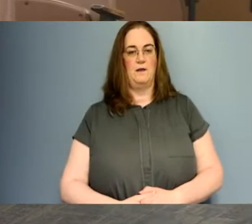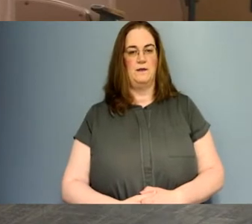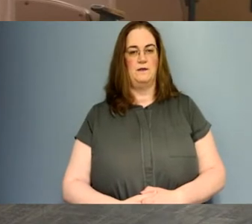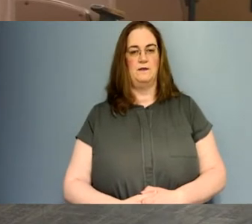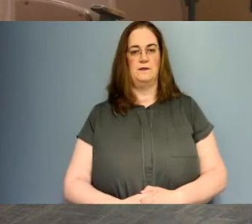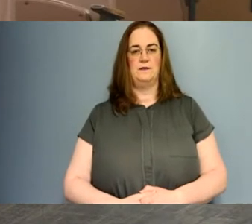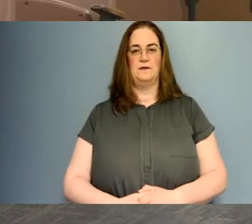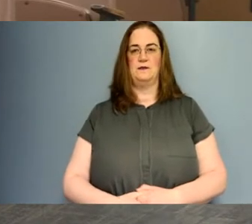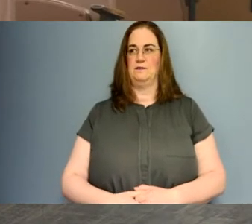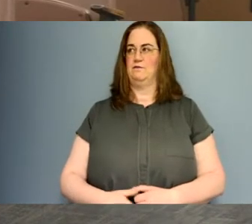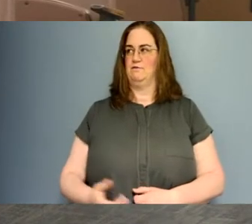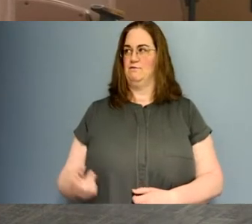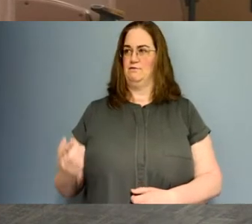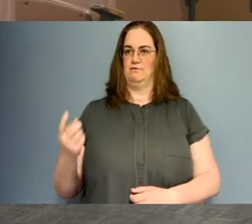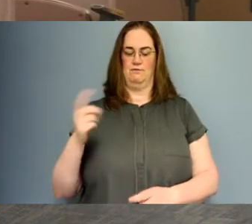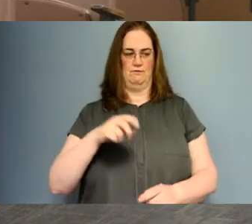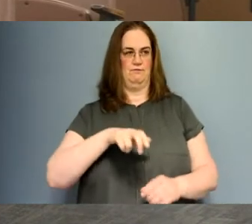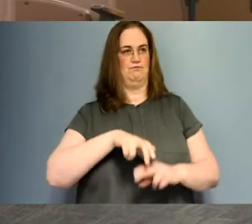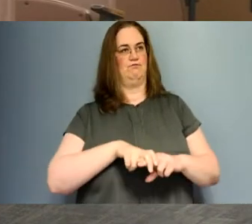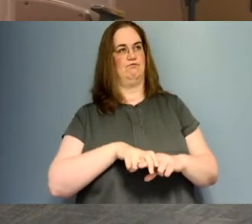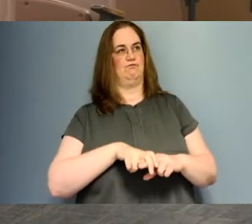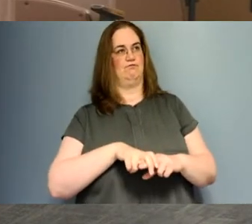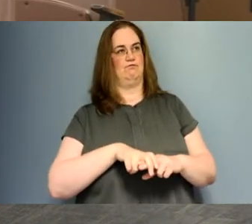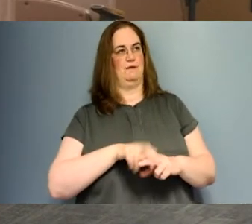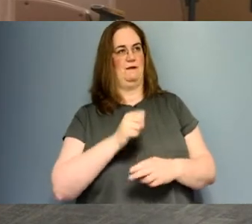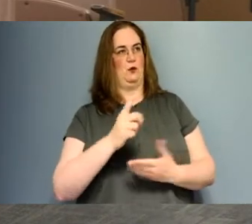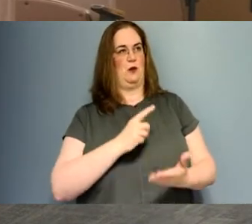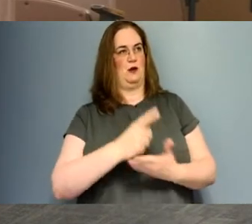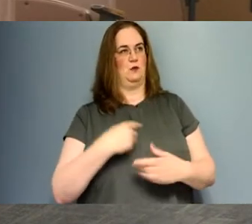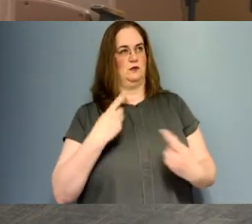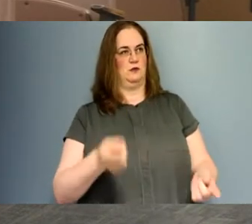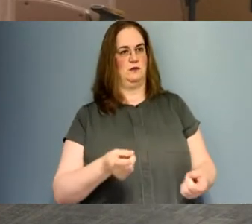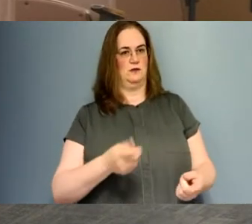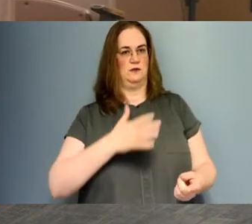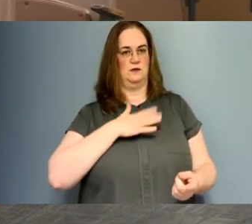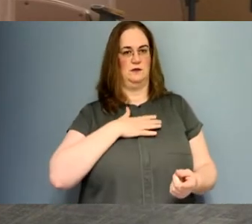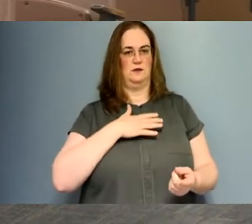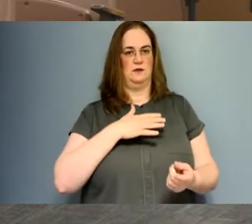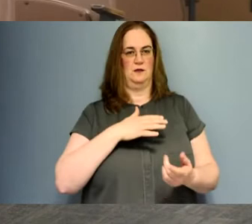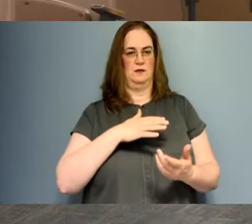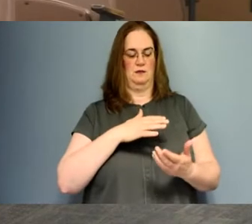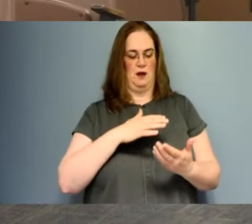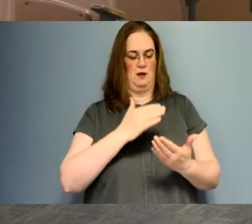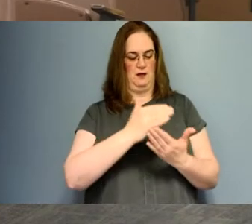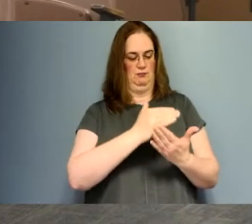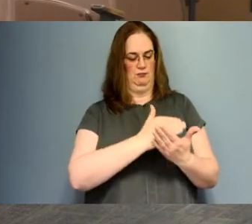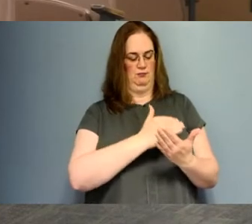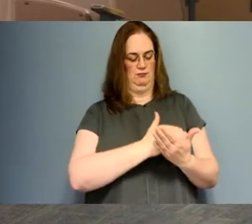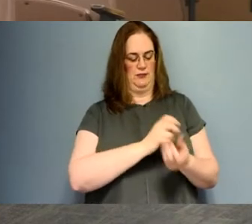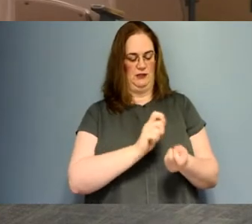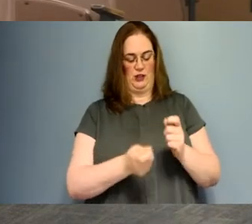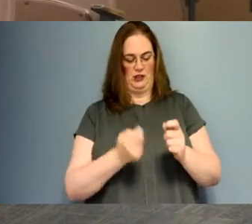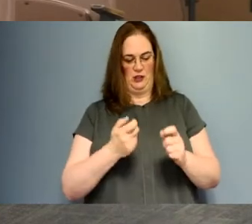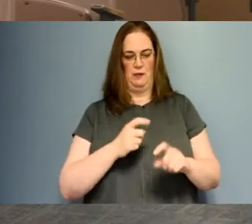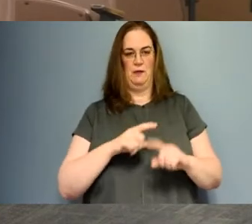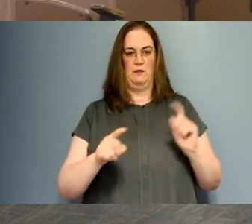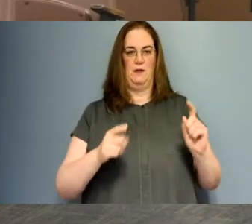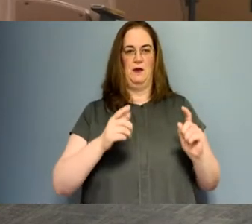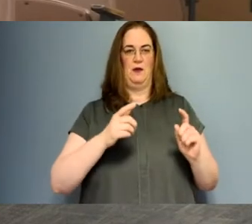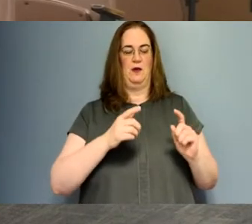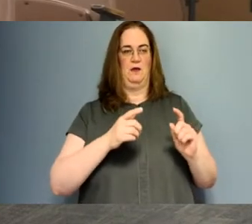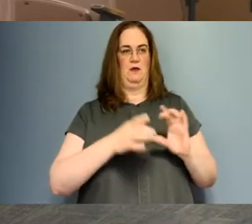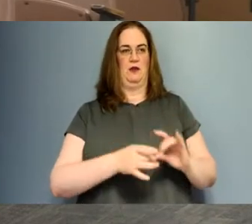Sitting here for these last couple hours, my agenda sort of has changed totally. But my